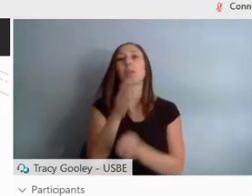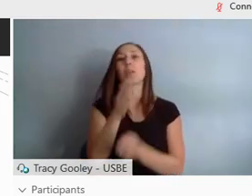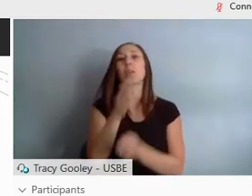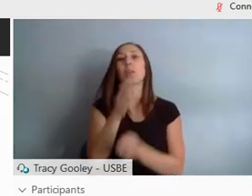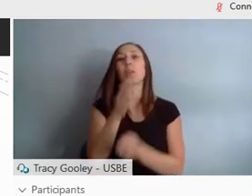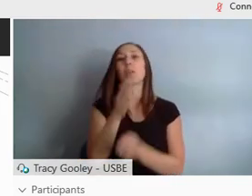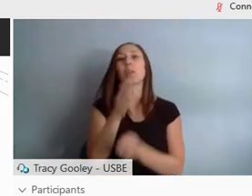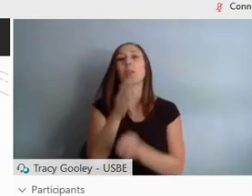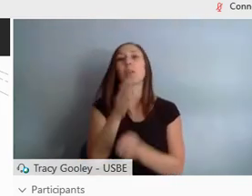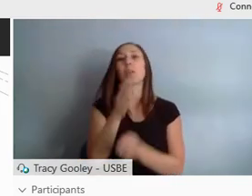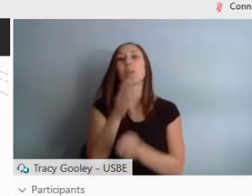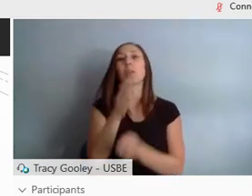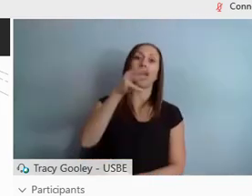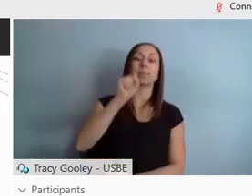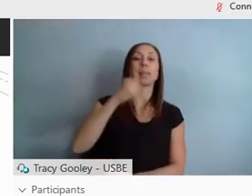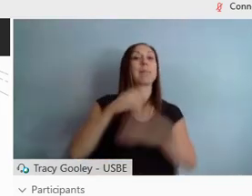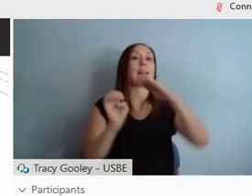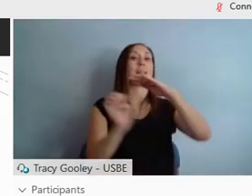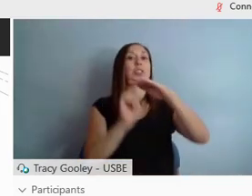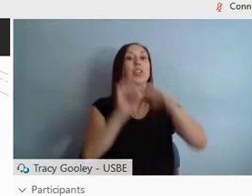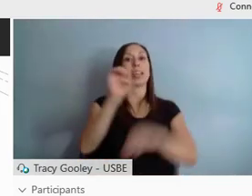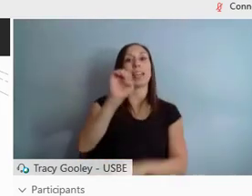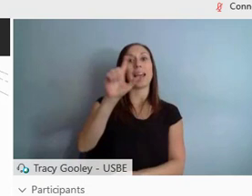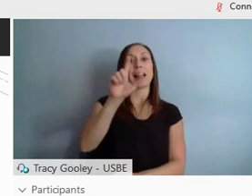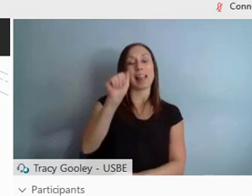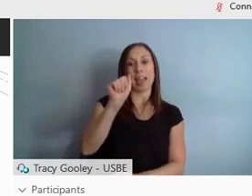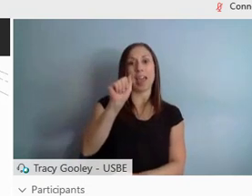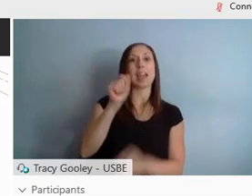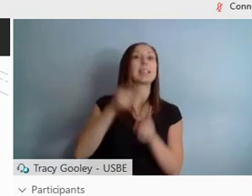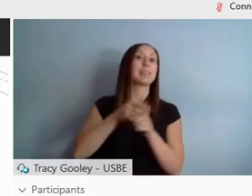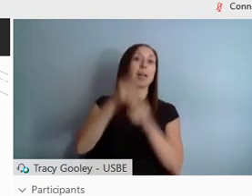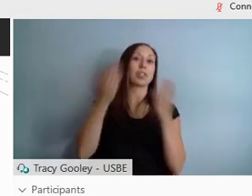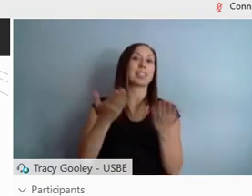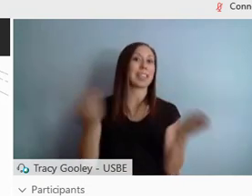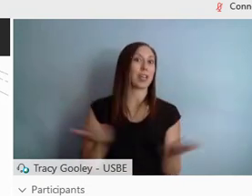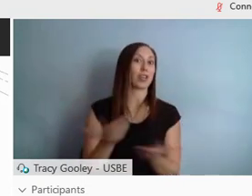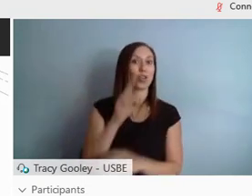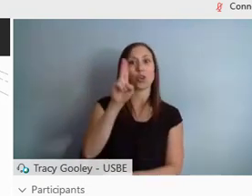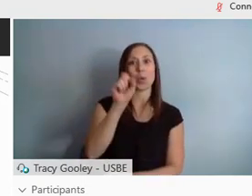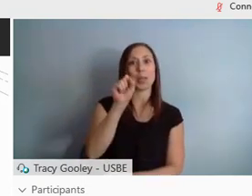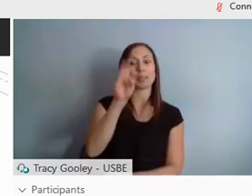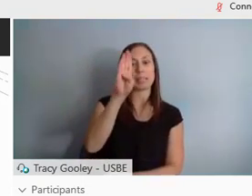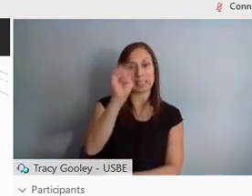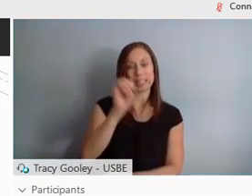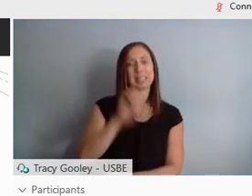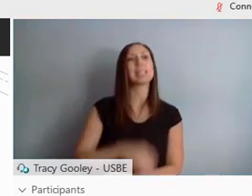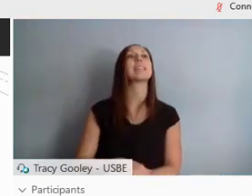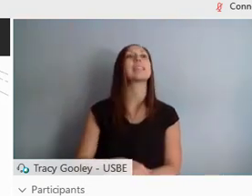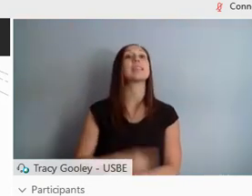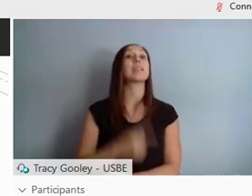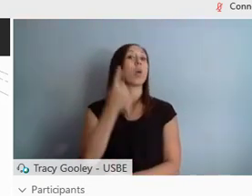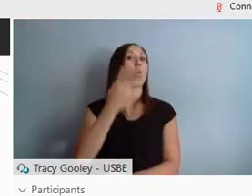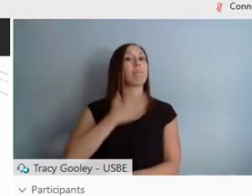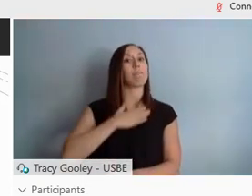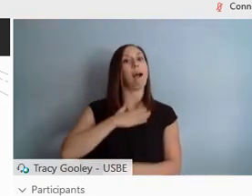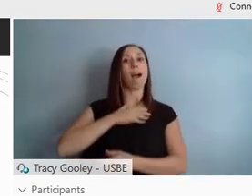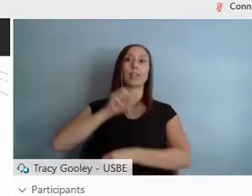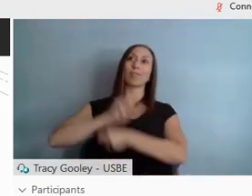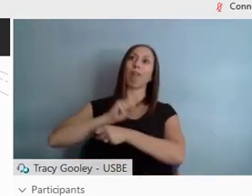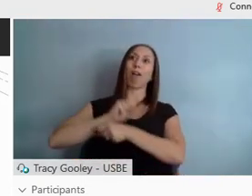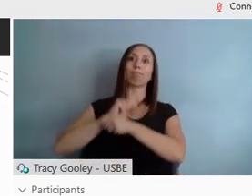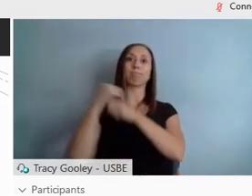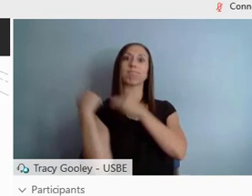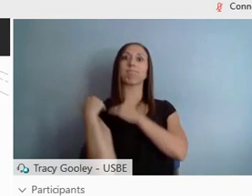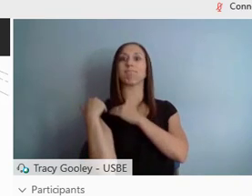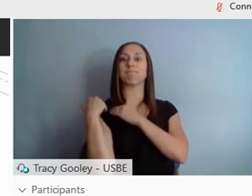the Elementary ELA Assessment Specialist here at the Utah State Board of Education. And one of my job duties